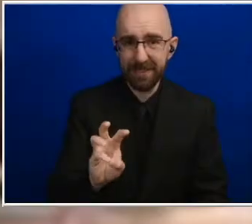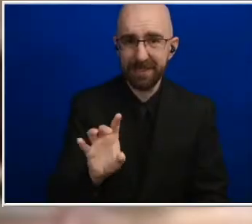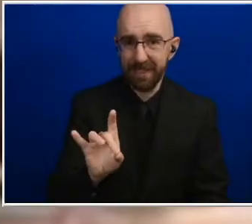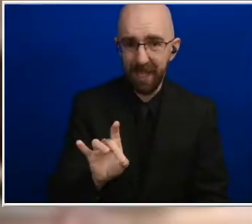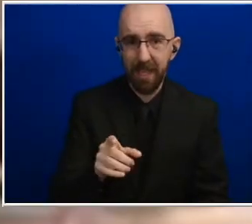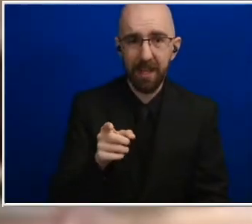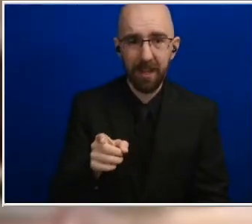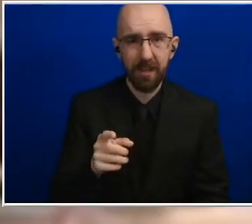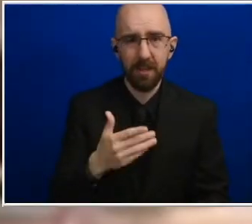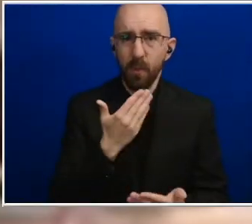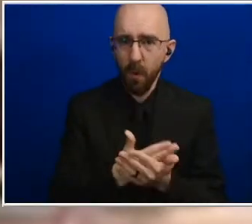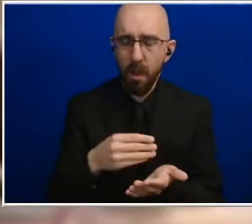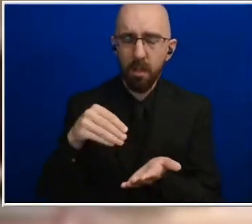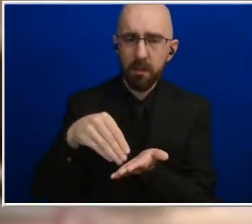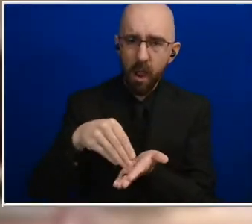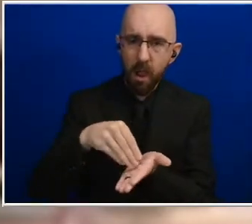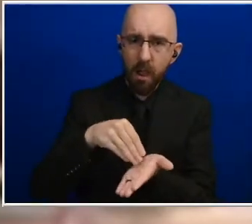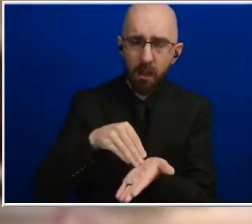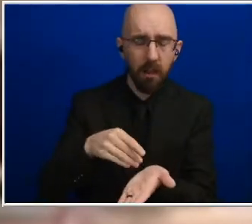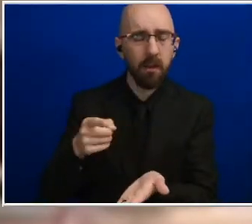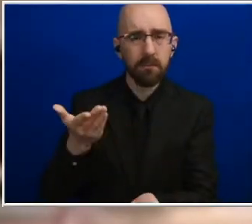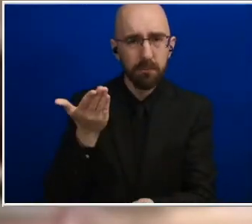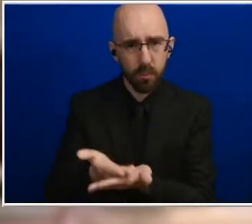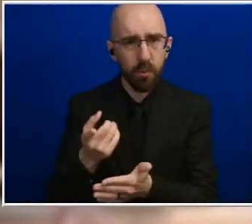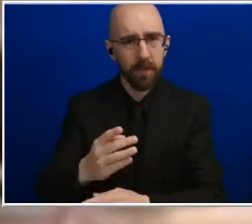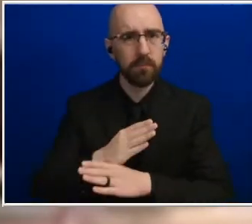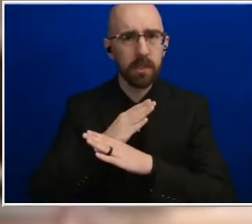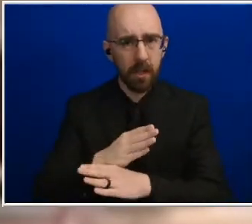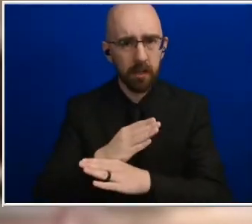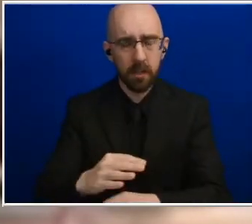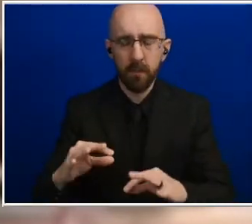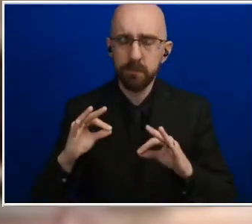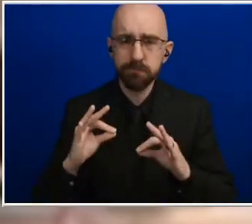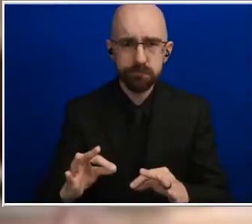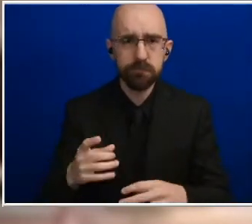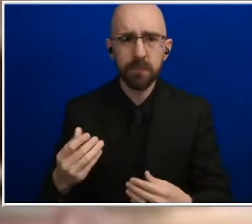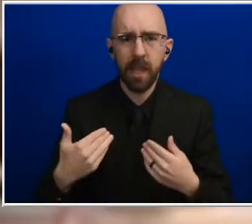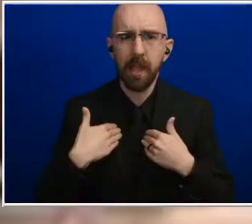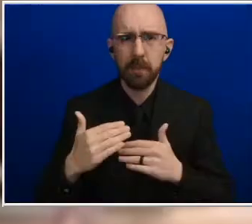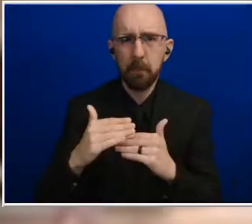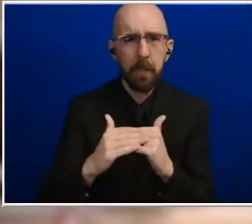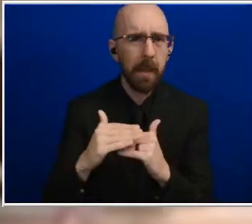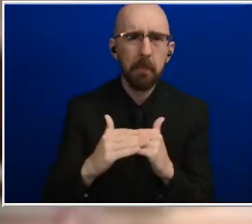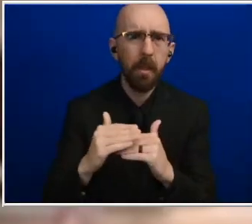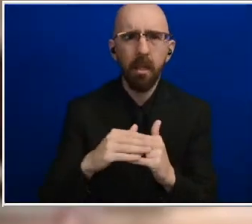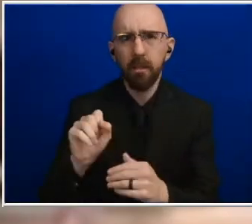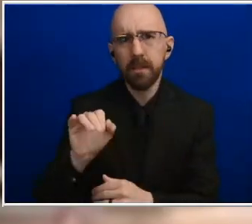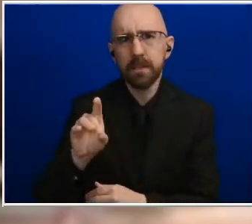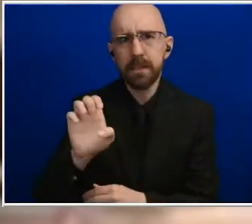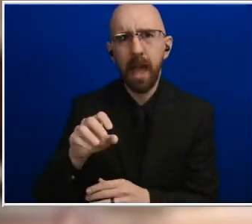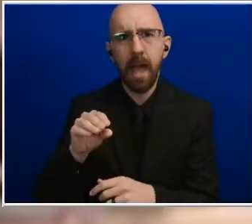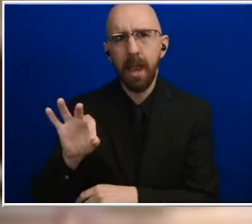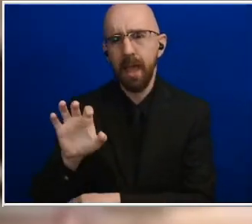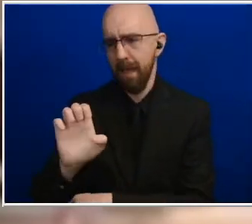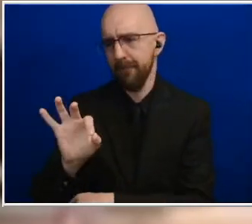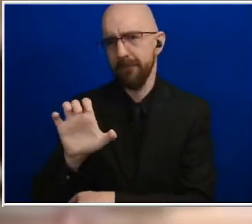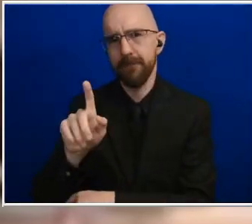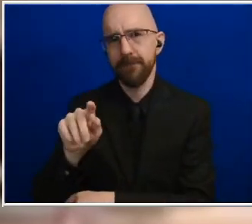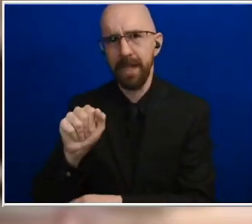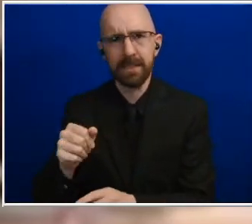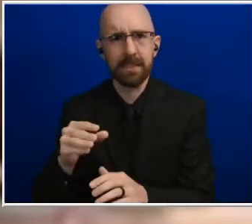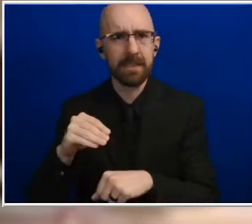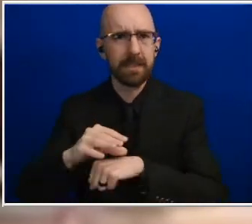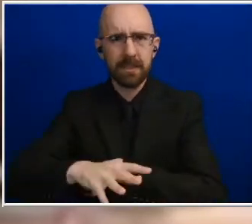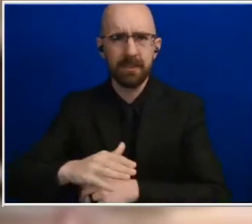well documented to be protective and to have minimal side effects. So it always bothers me